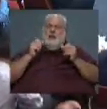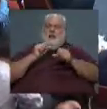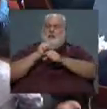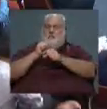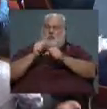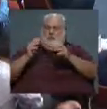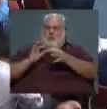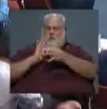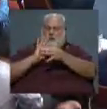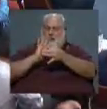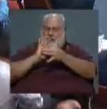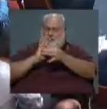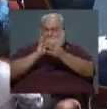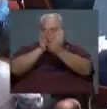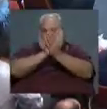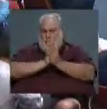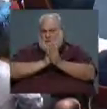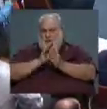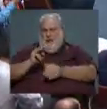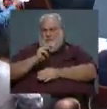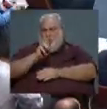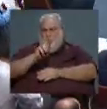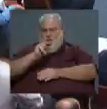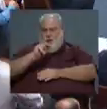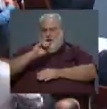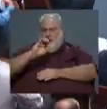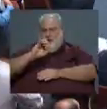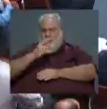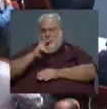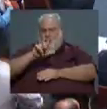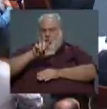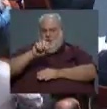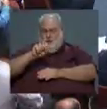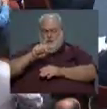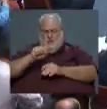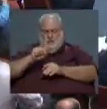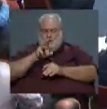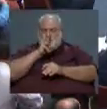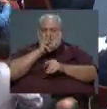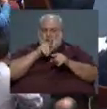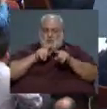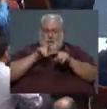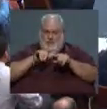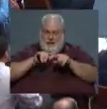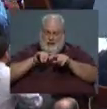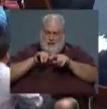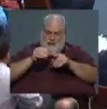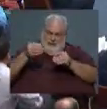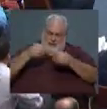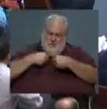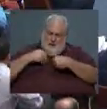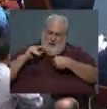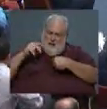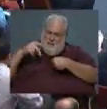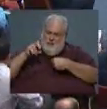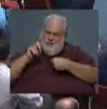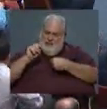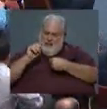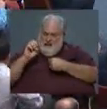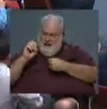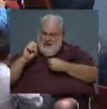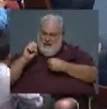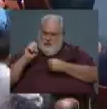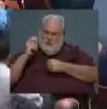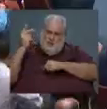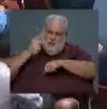here as it relates to a request that Mr. Nichols has to speak during citizen communications. Can you give me an update? Mr. Nichols has been